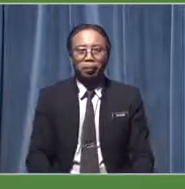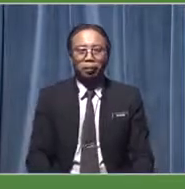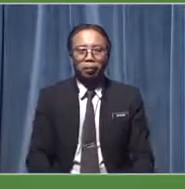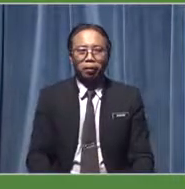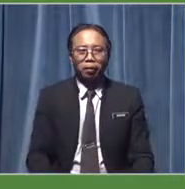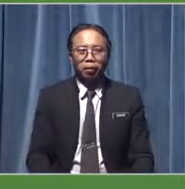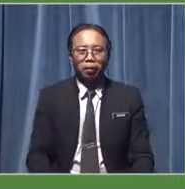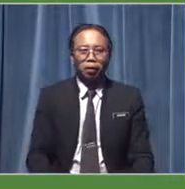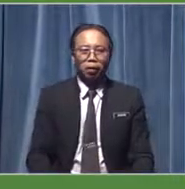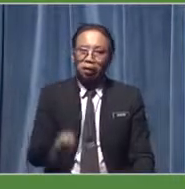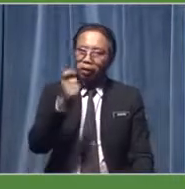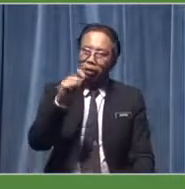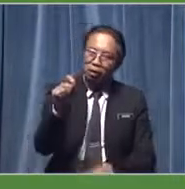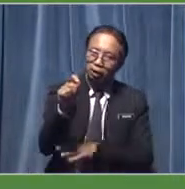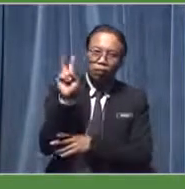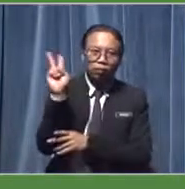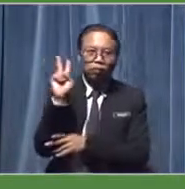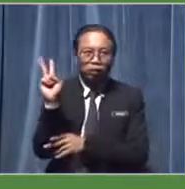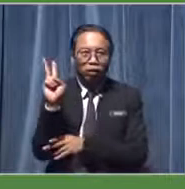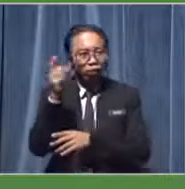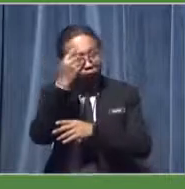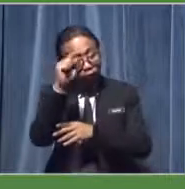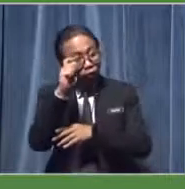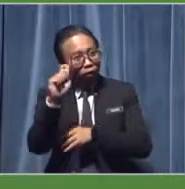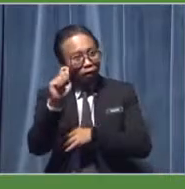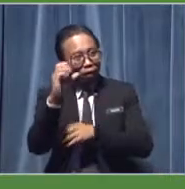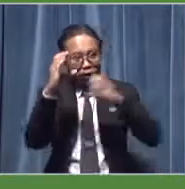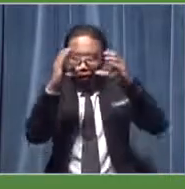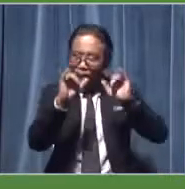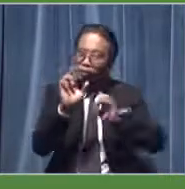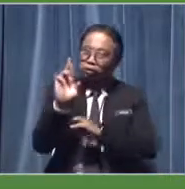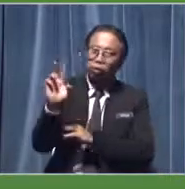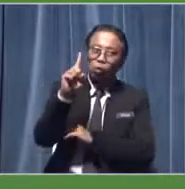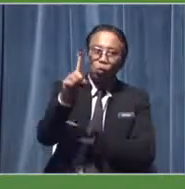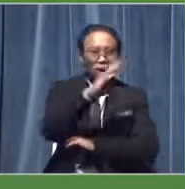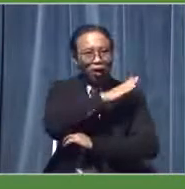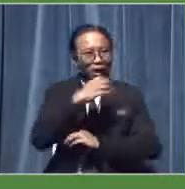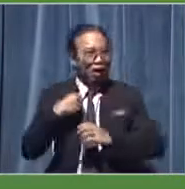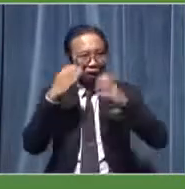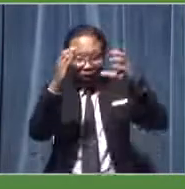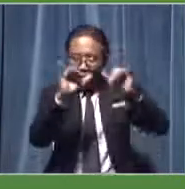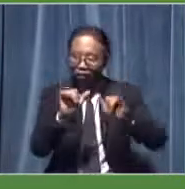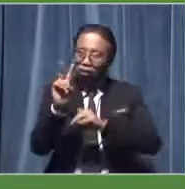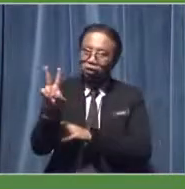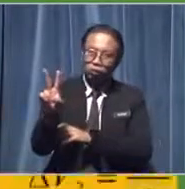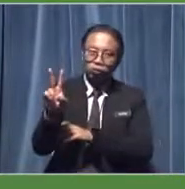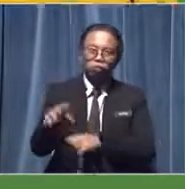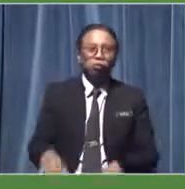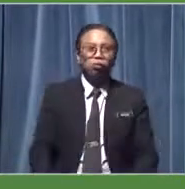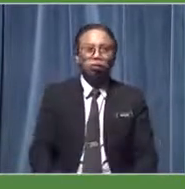Hence, the voltage for capacitor 1 and capacitor 2 are